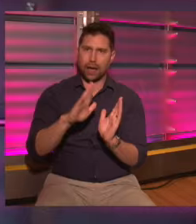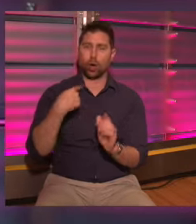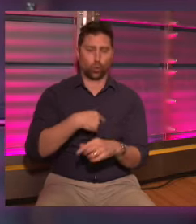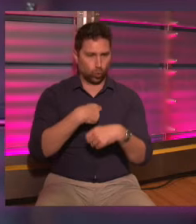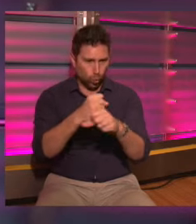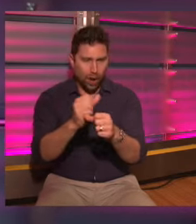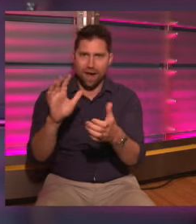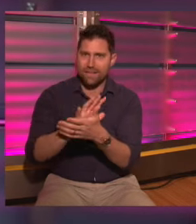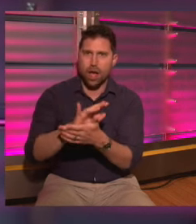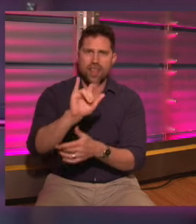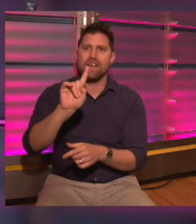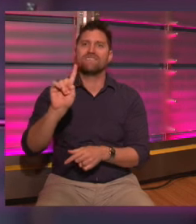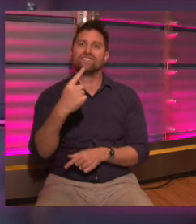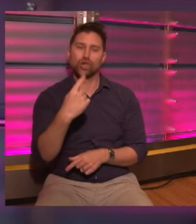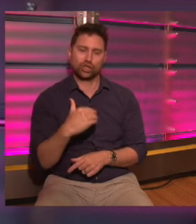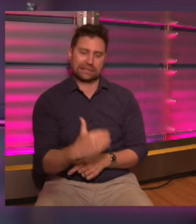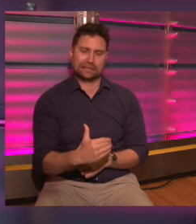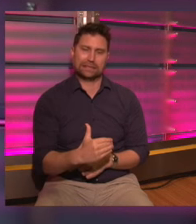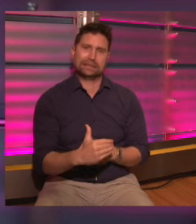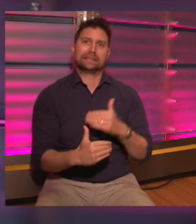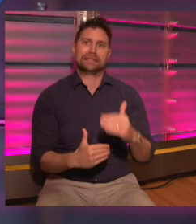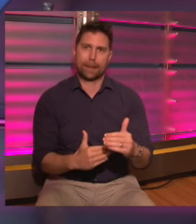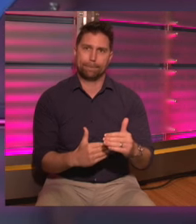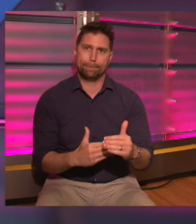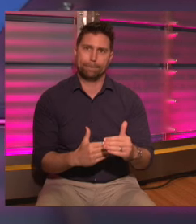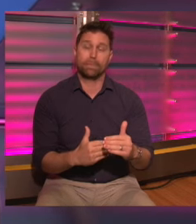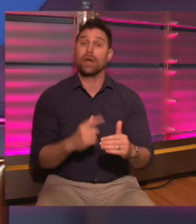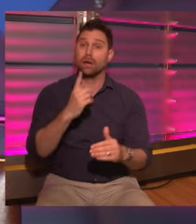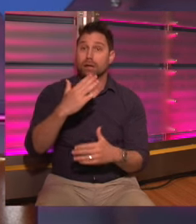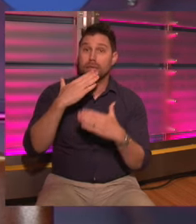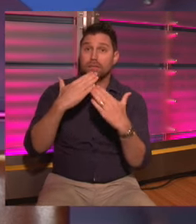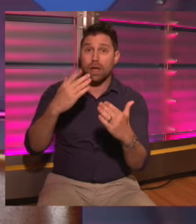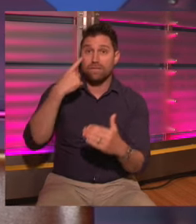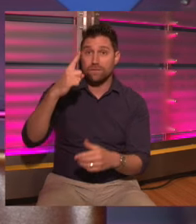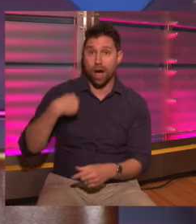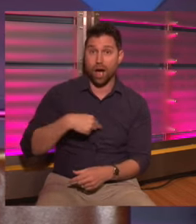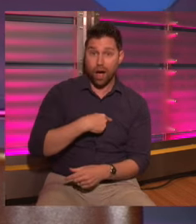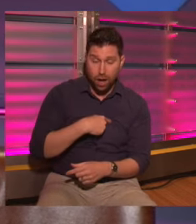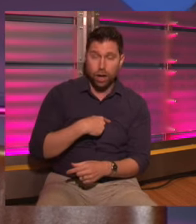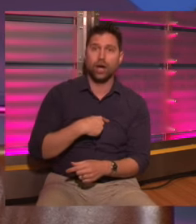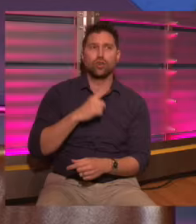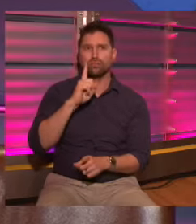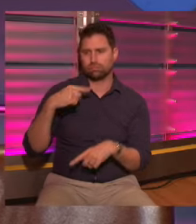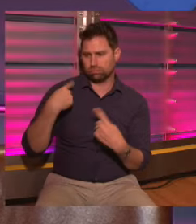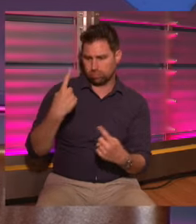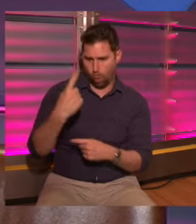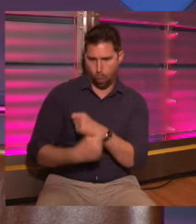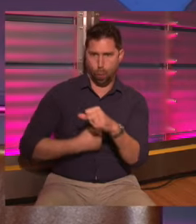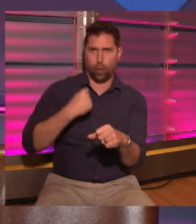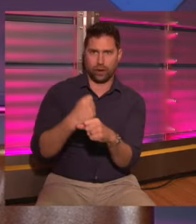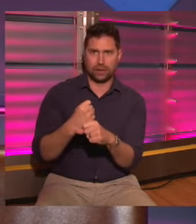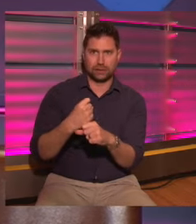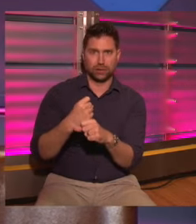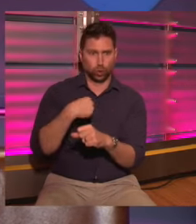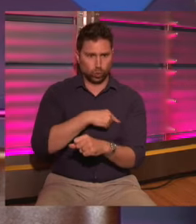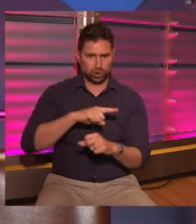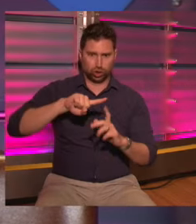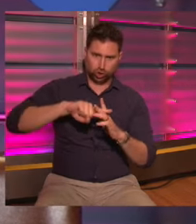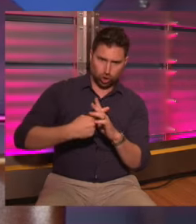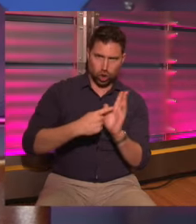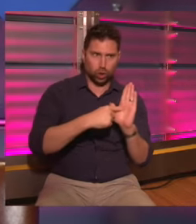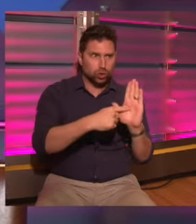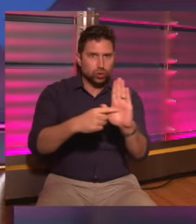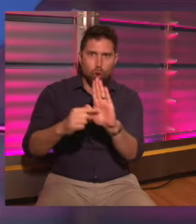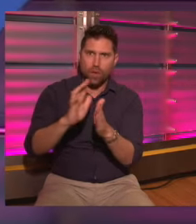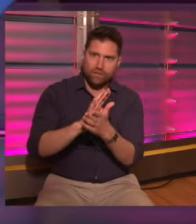film, that was just the first step. And thankfully for us, it's been kind of about a year now since we first started showing people